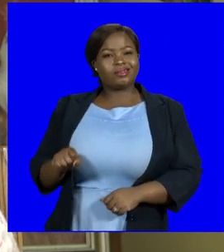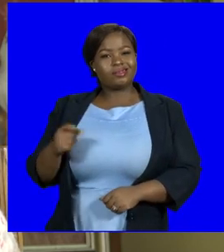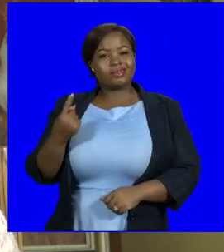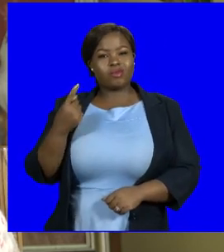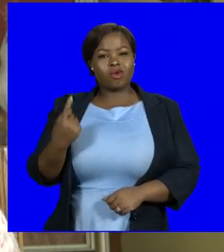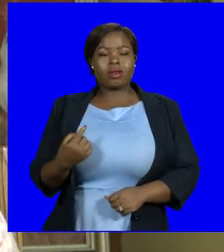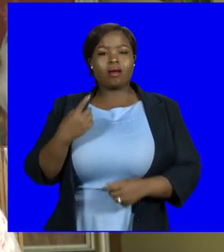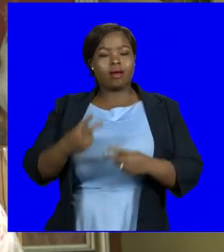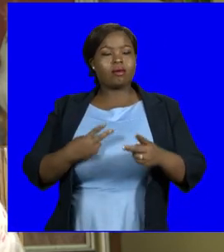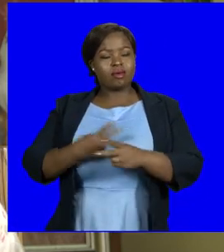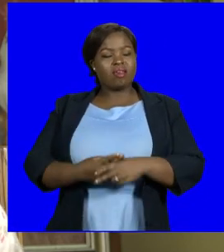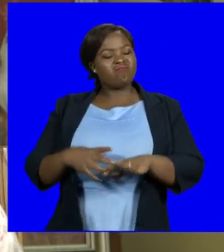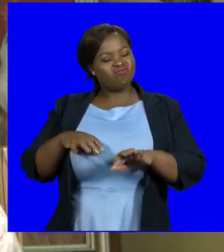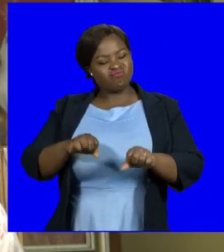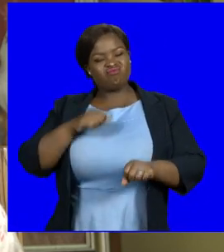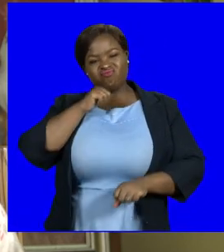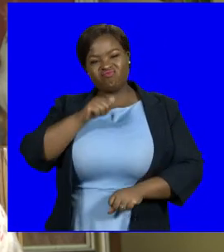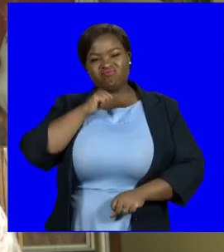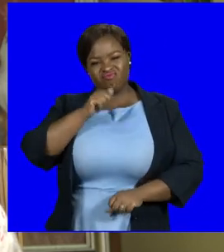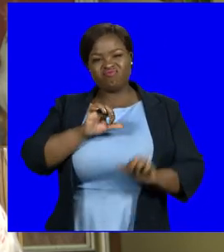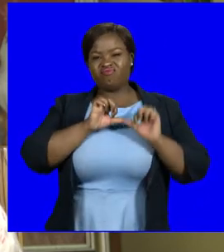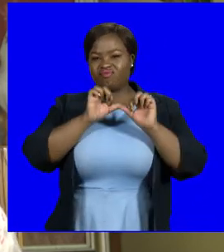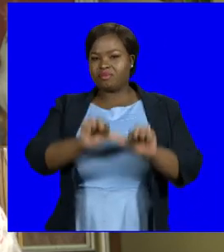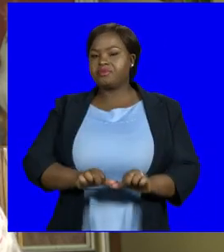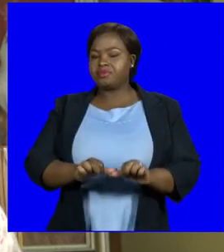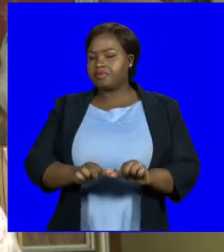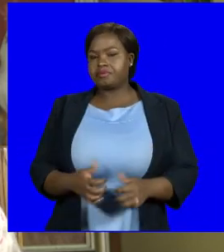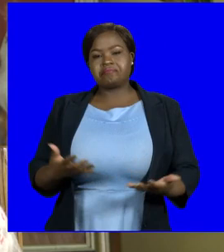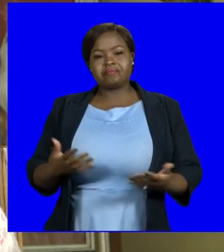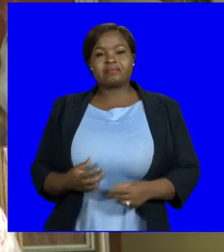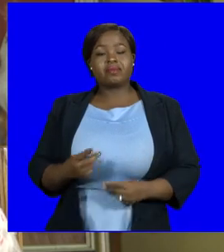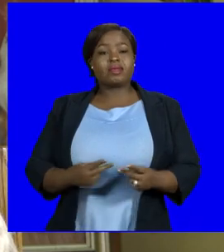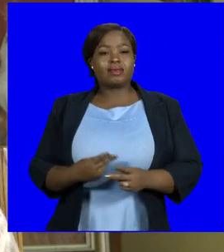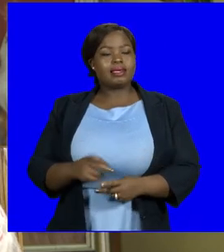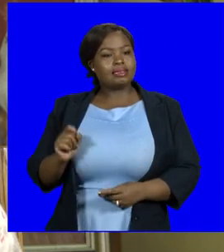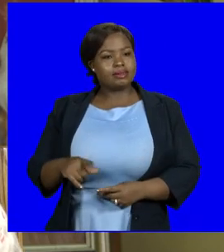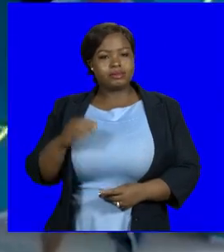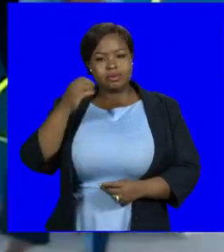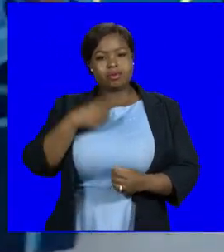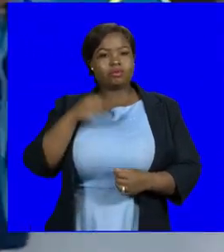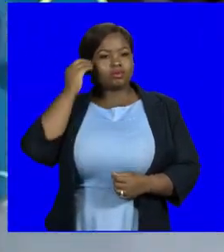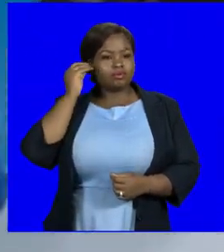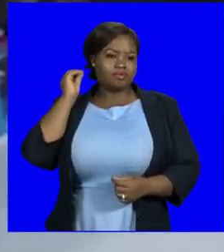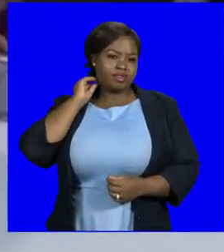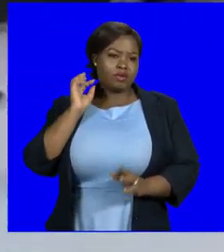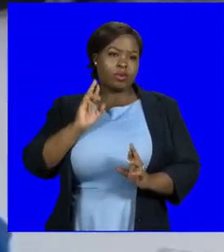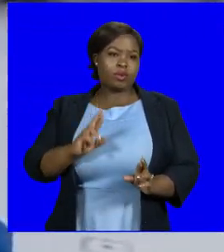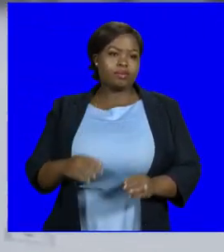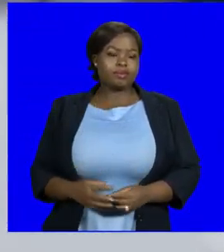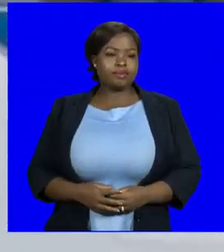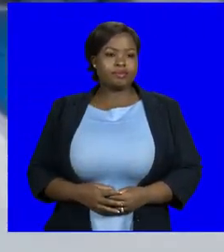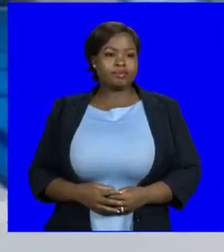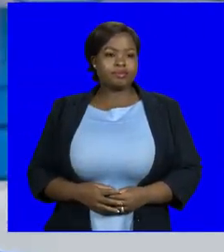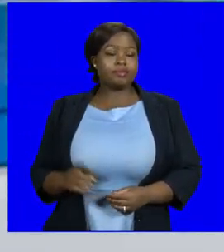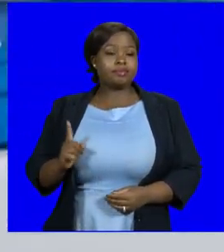who has taken the bull by the horns and has moved on. And this is also instilling hope. Icon Natalie du Toit